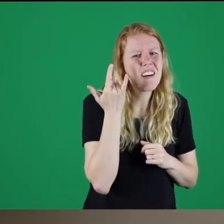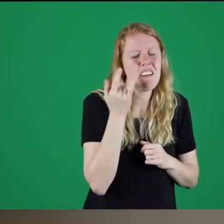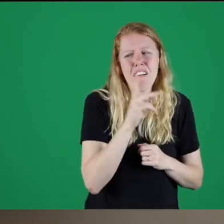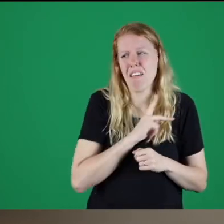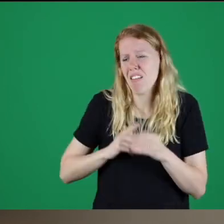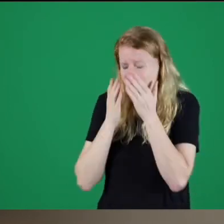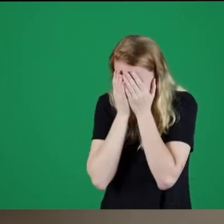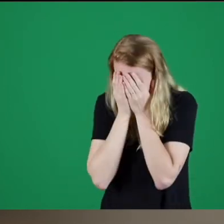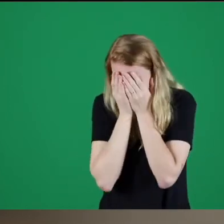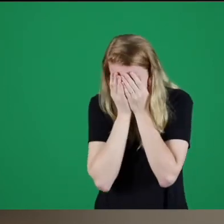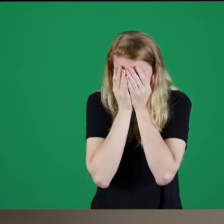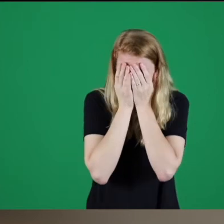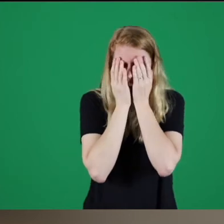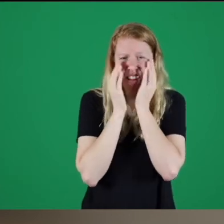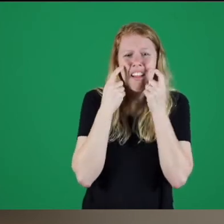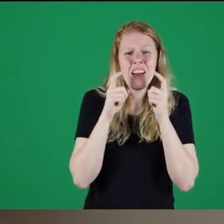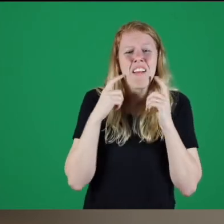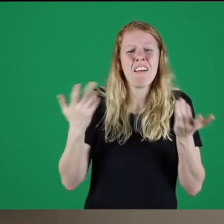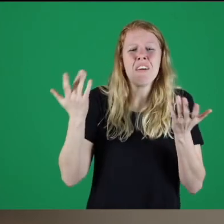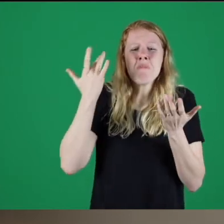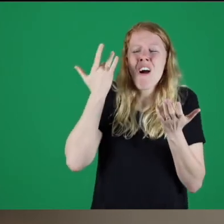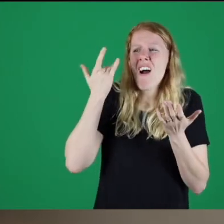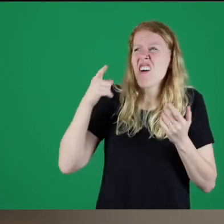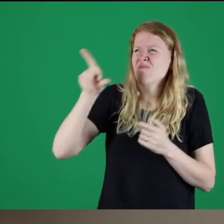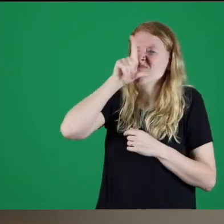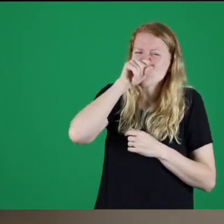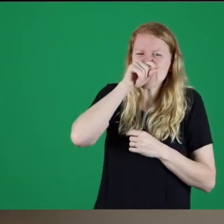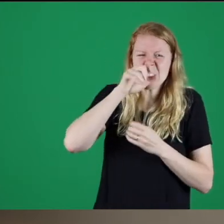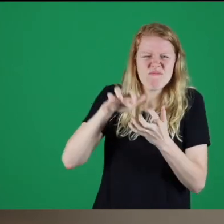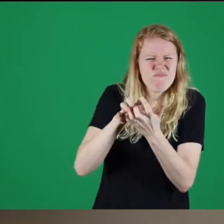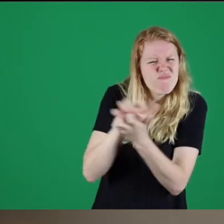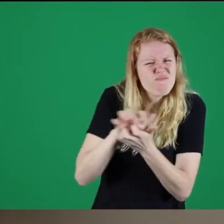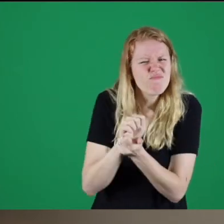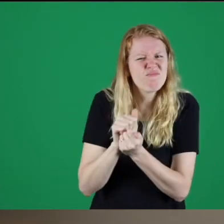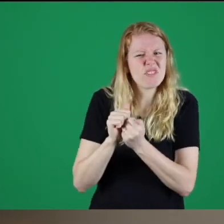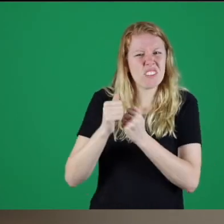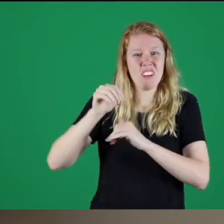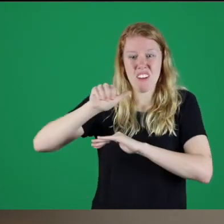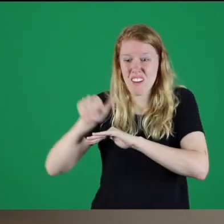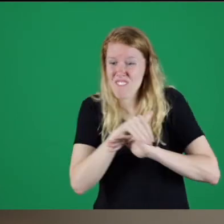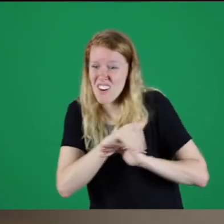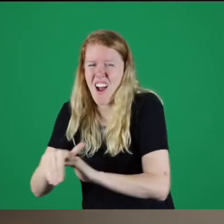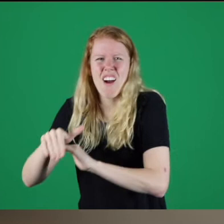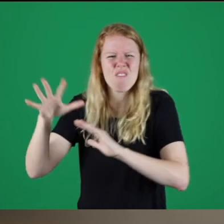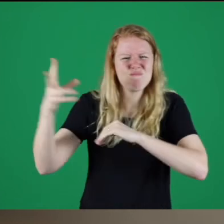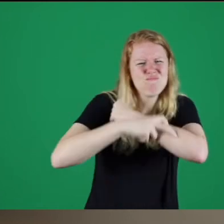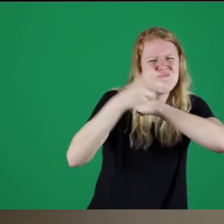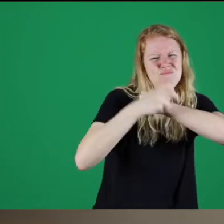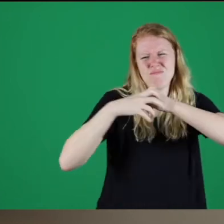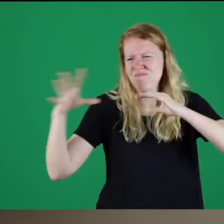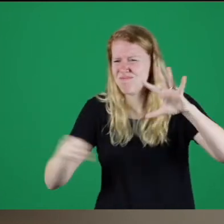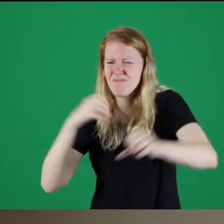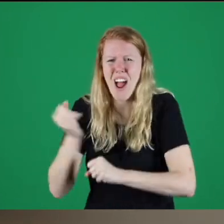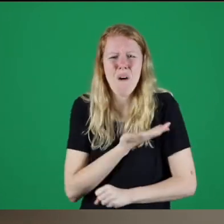And the king, he's crying. He says, "I'm crying because the bird is destroying our village. Every night he is stealing our crops, and no one can chop